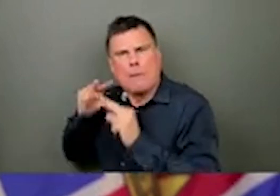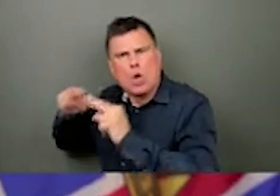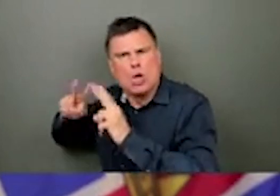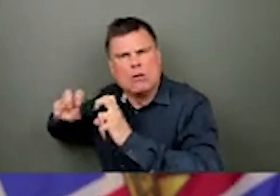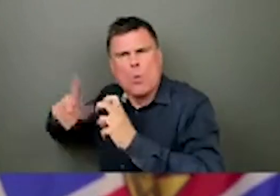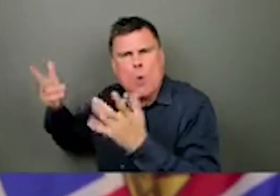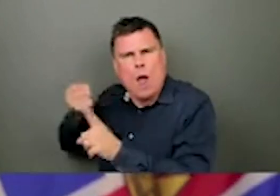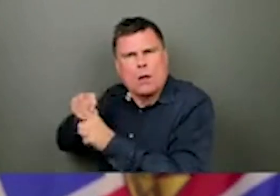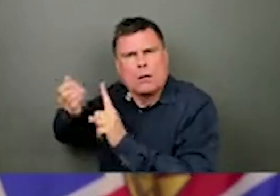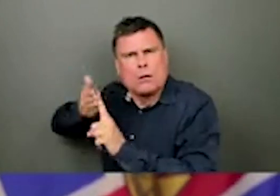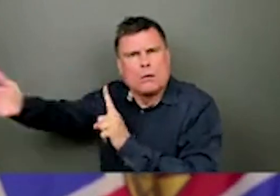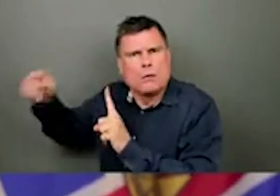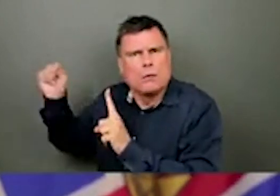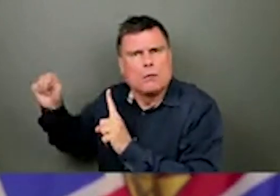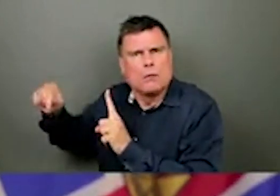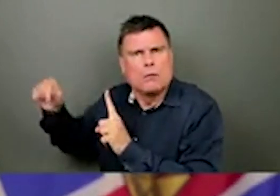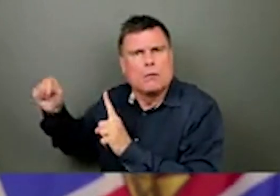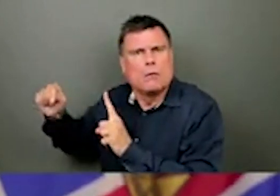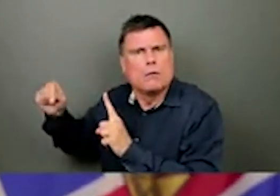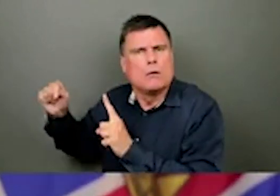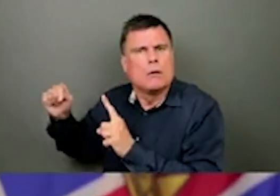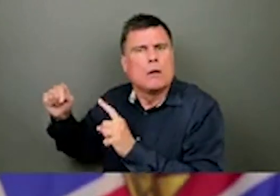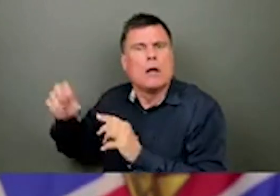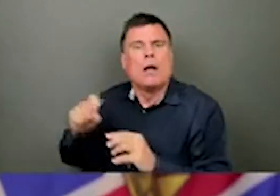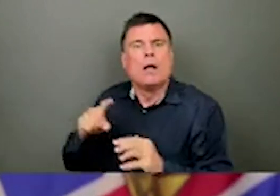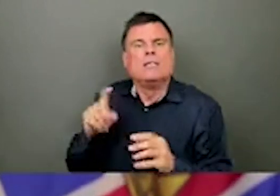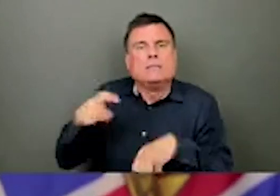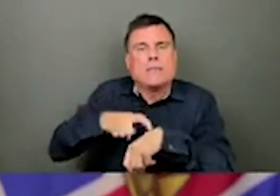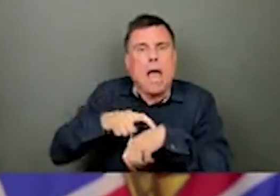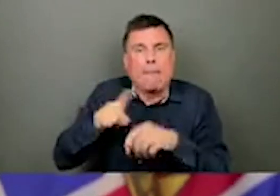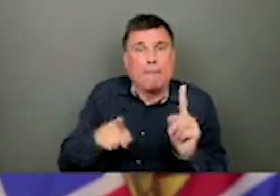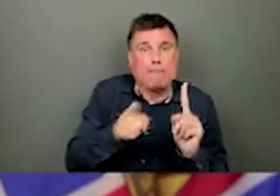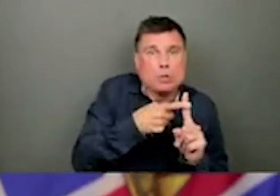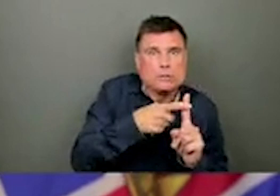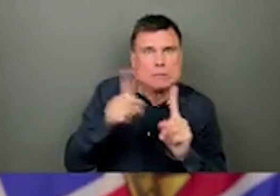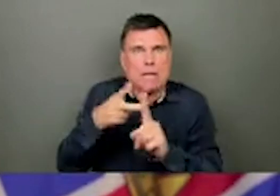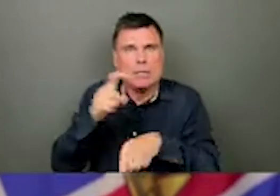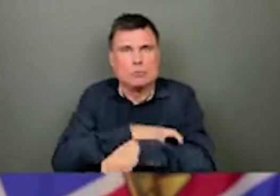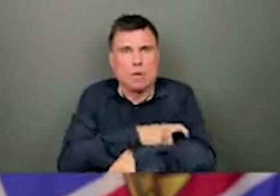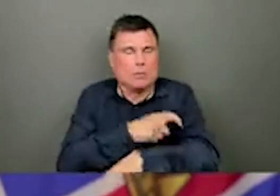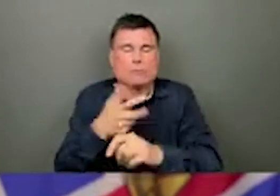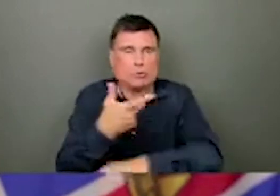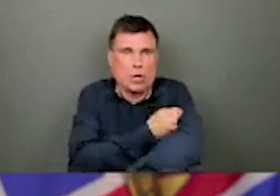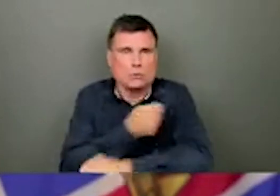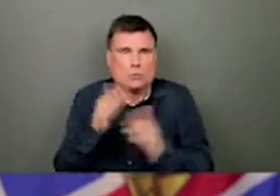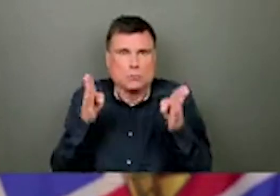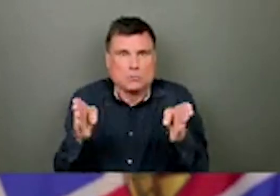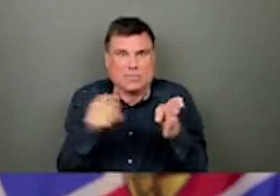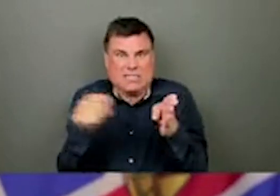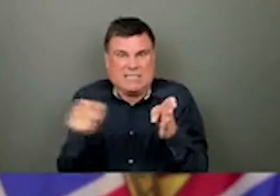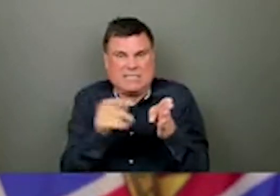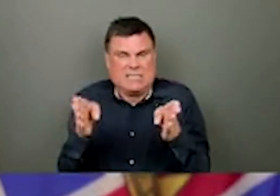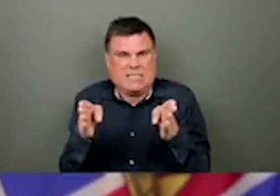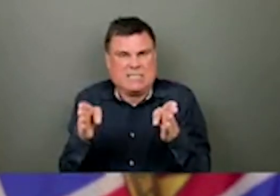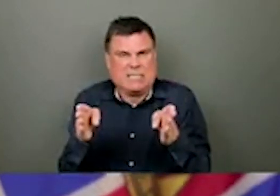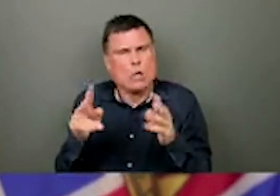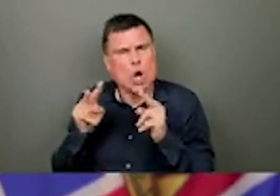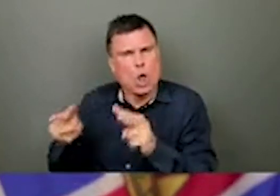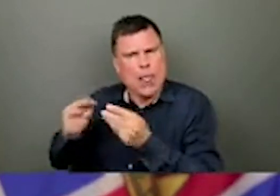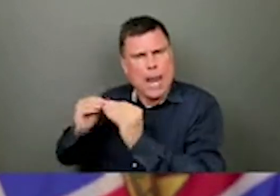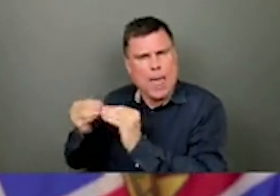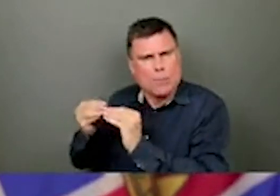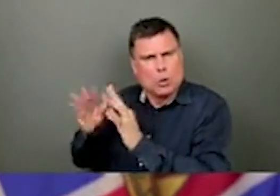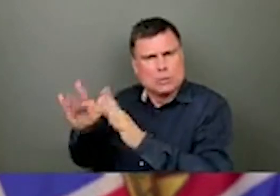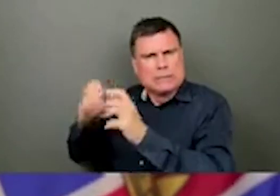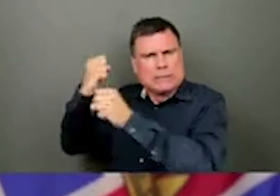seeing right now doesn't show that we need a booster dose yet. It may be sometime in the new year for the